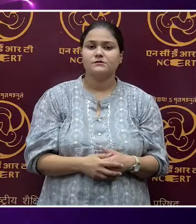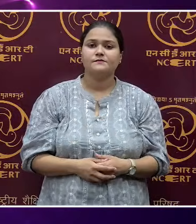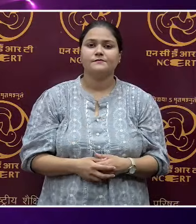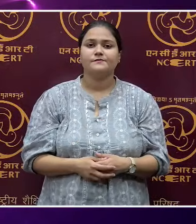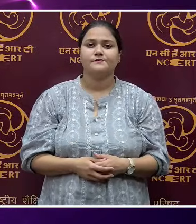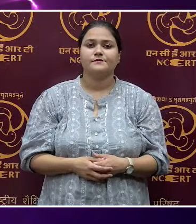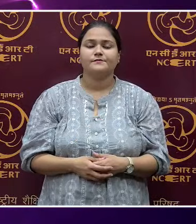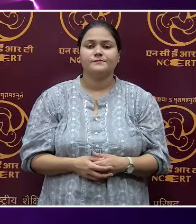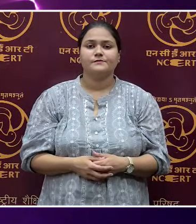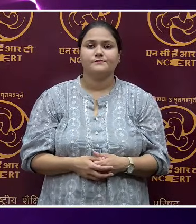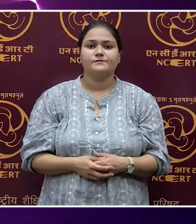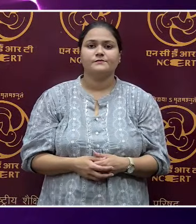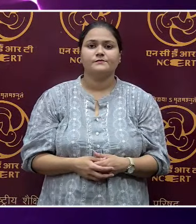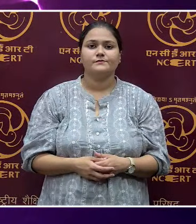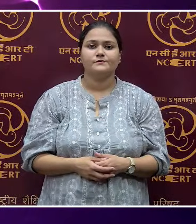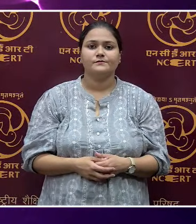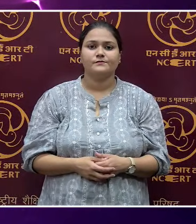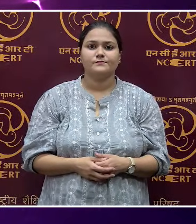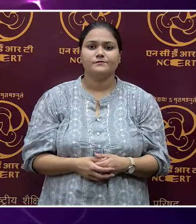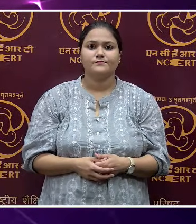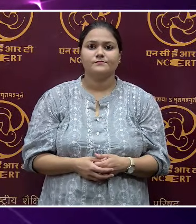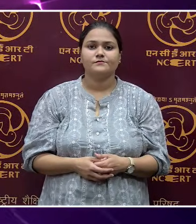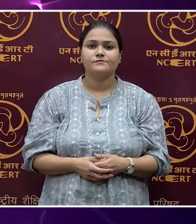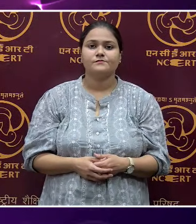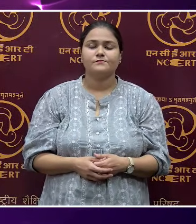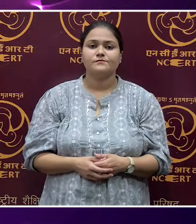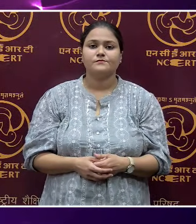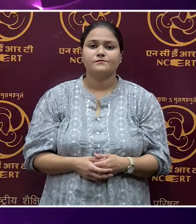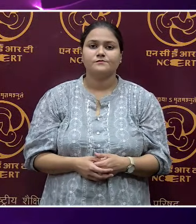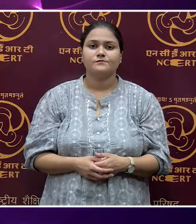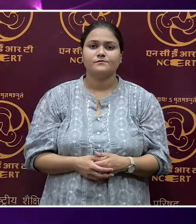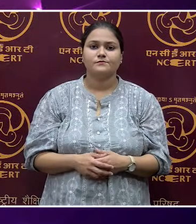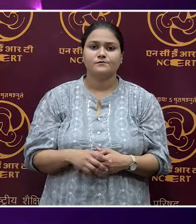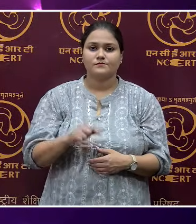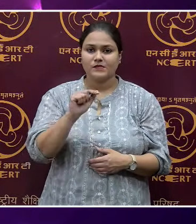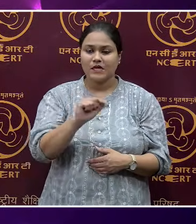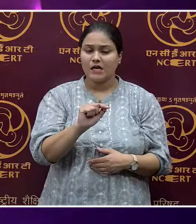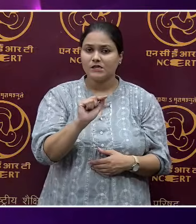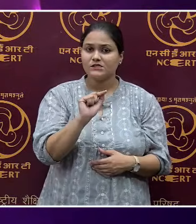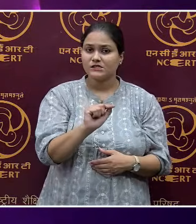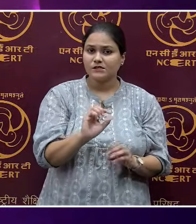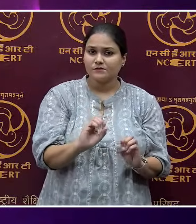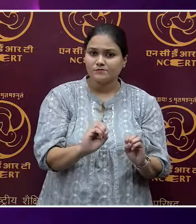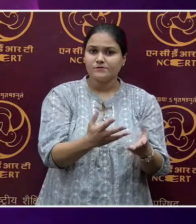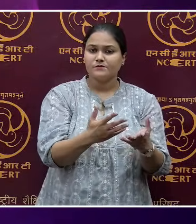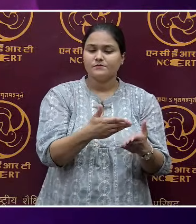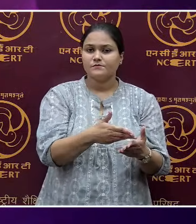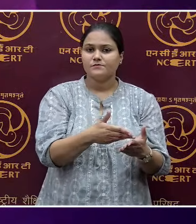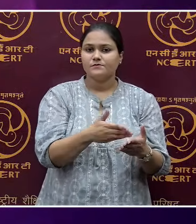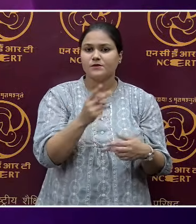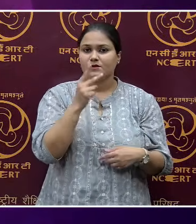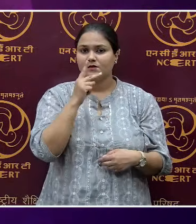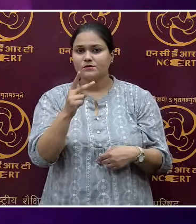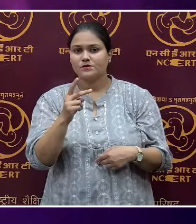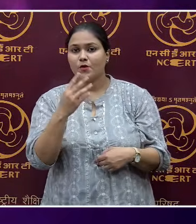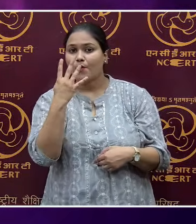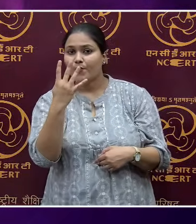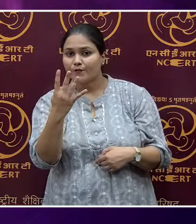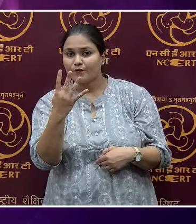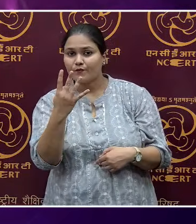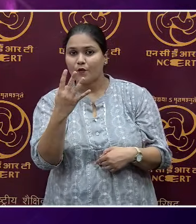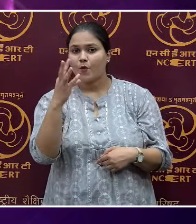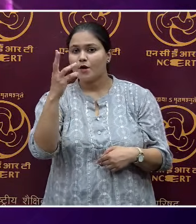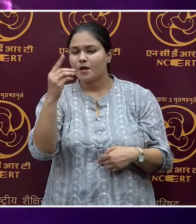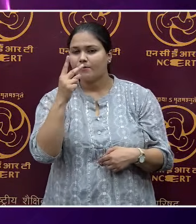simulation. So yeah, after clicking on the start, you can see there are 4 variables appears